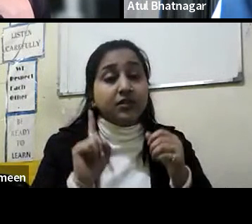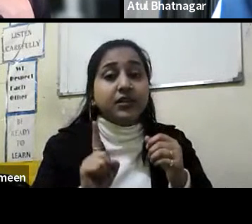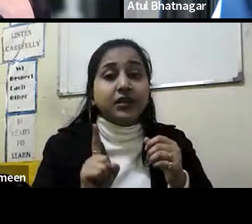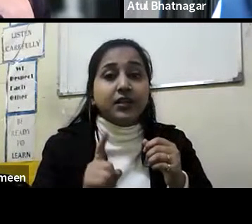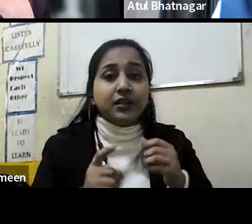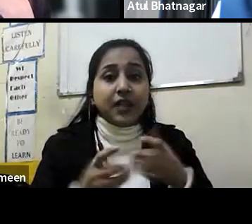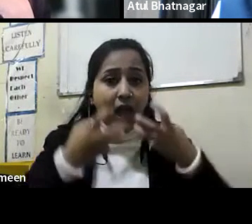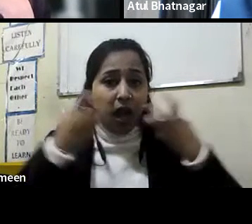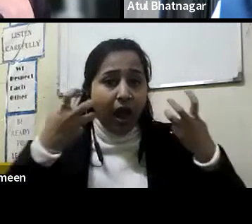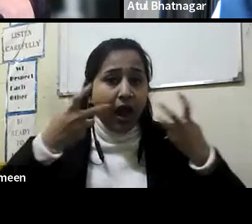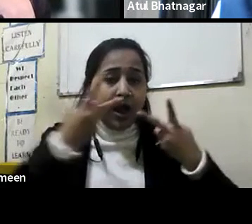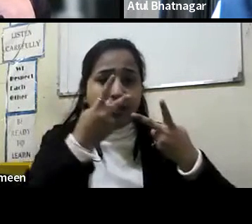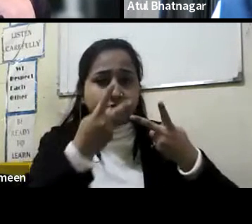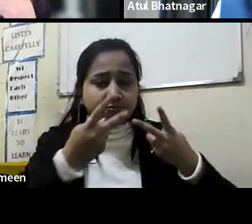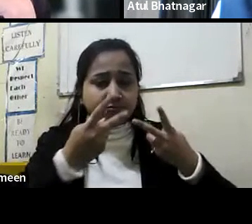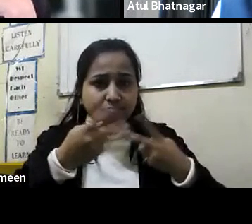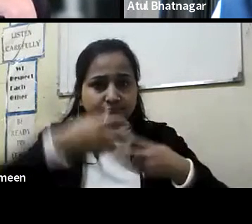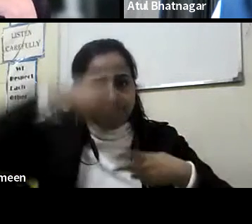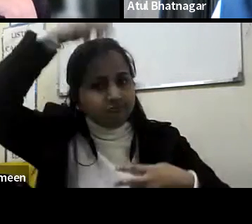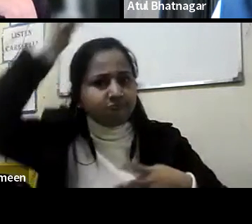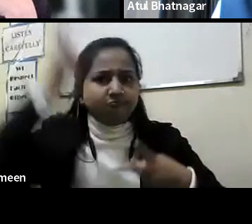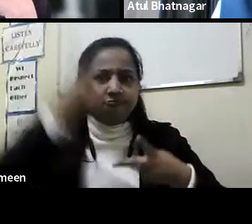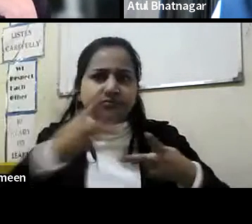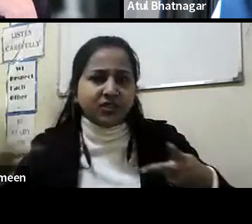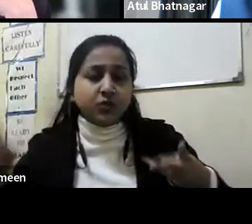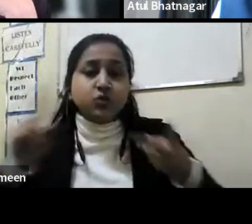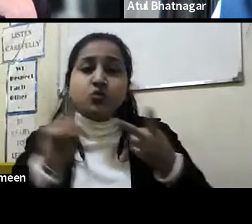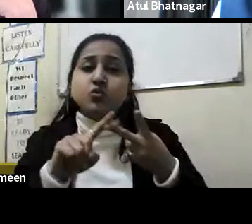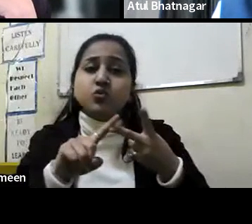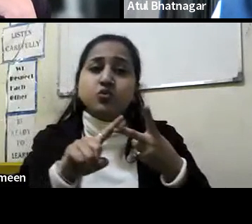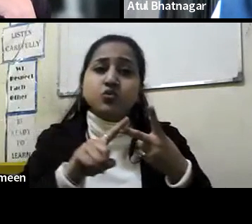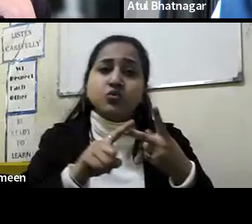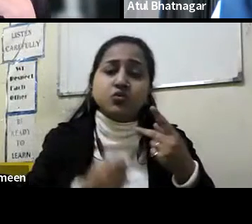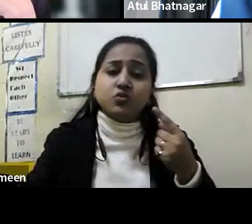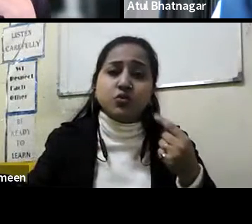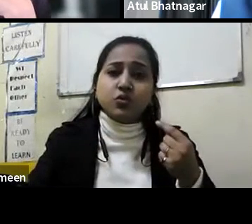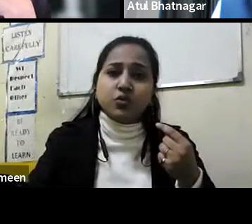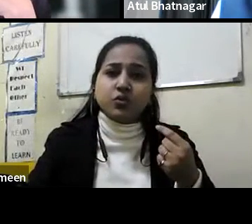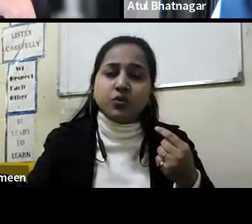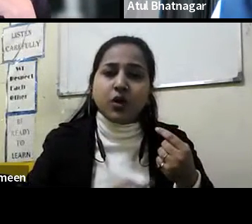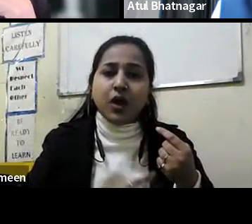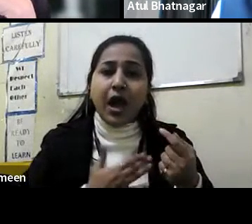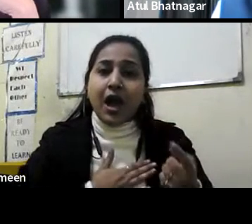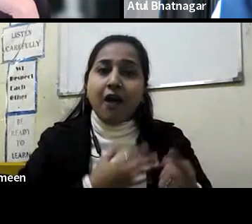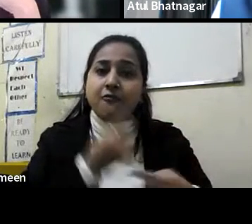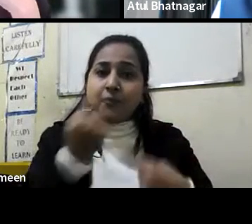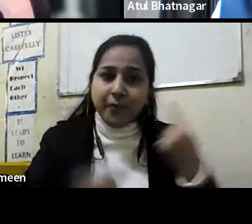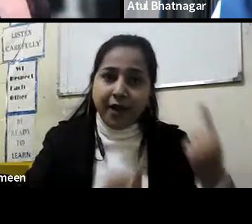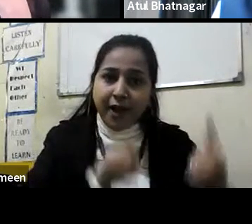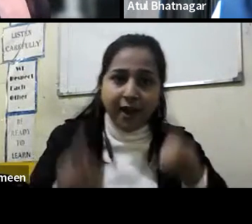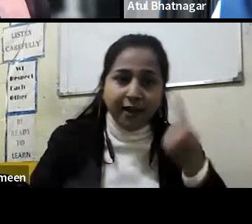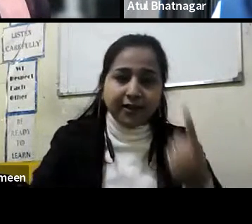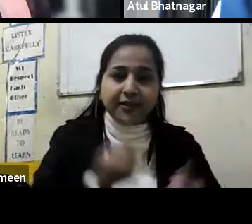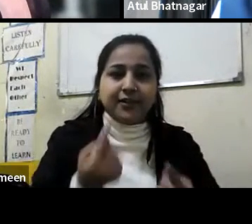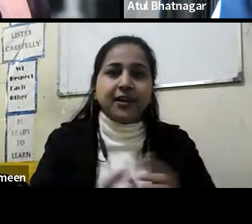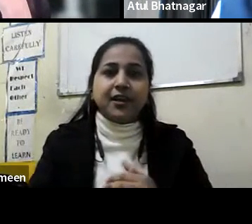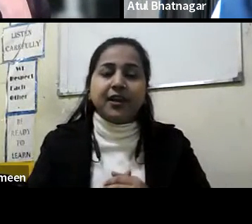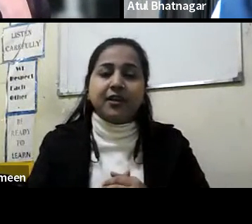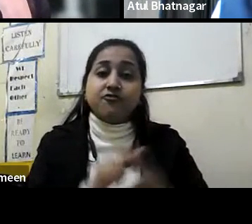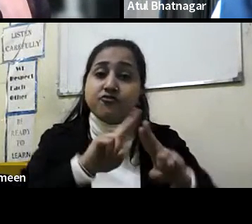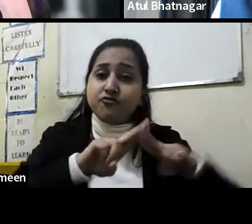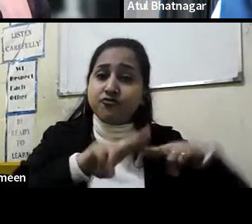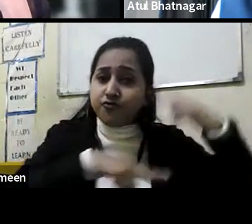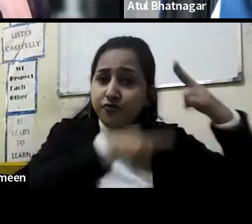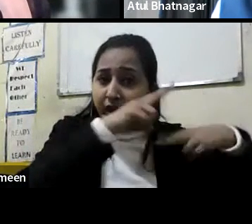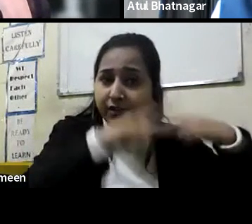welfare, one part for plants welfare, so foresting, setting up oxygen factories. And the third